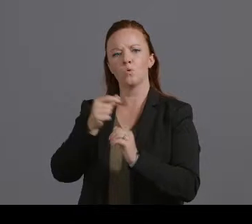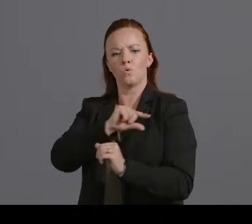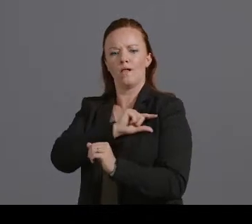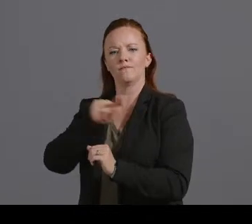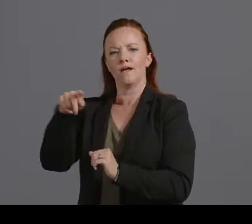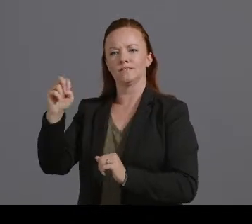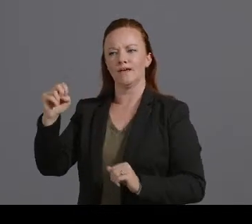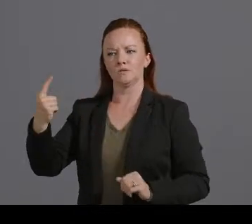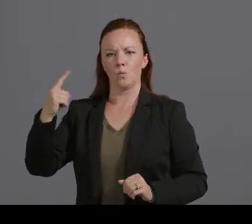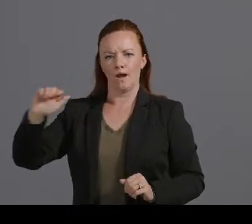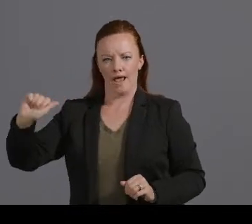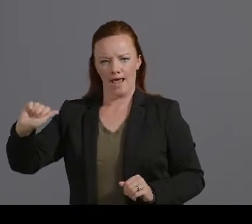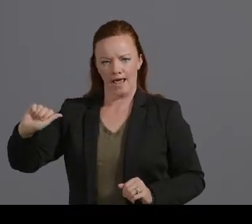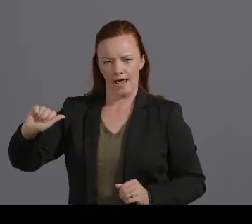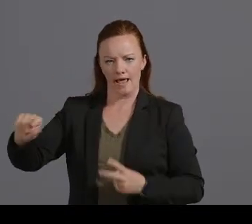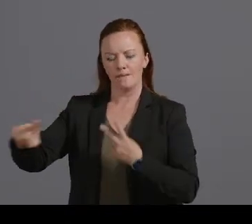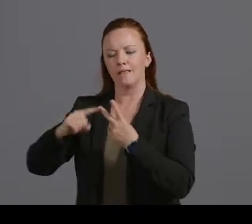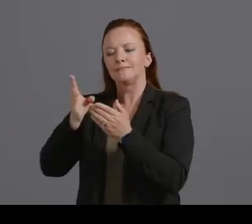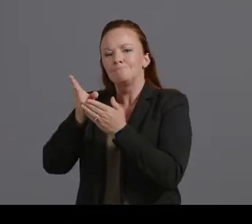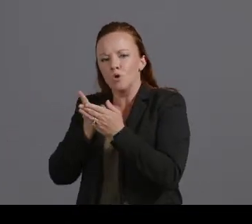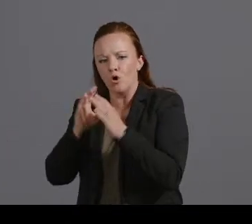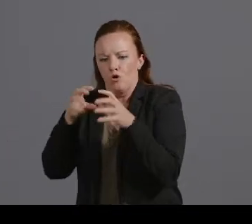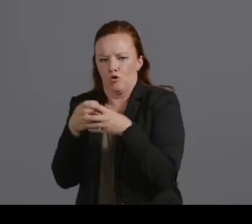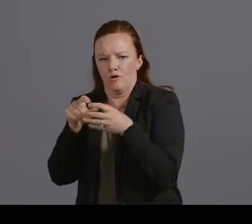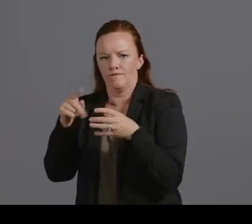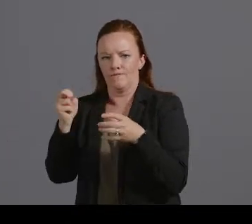phase 1B population had been